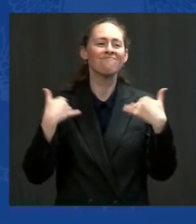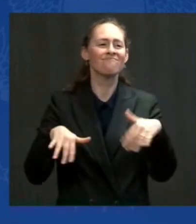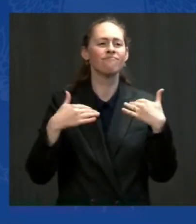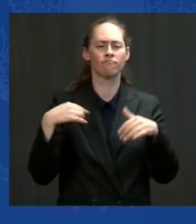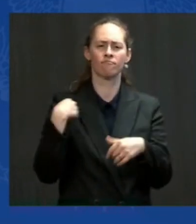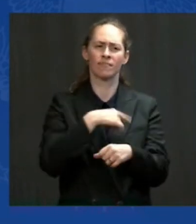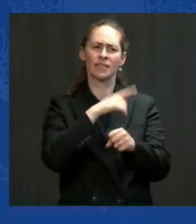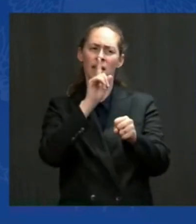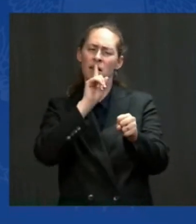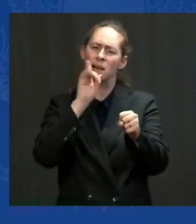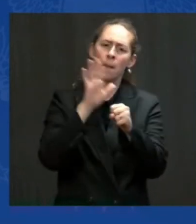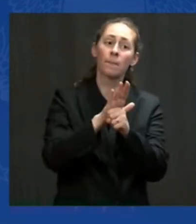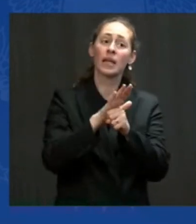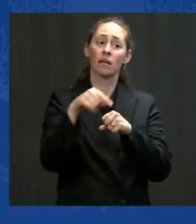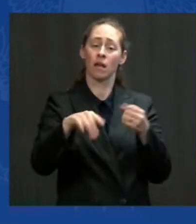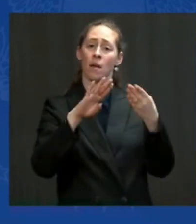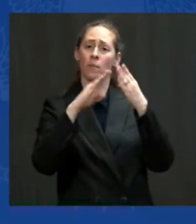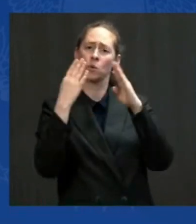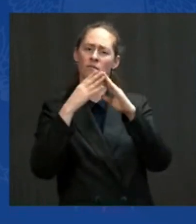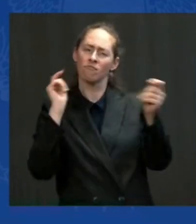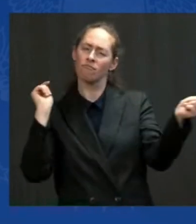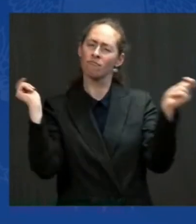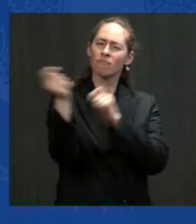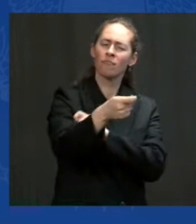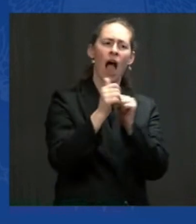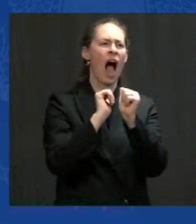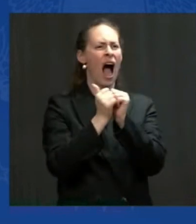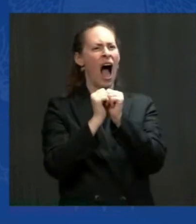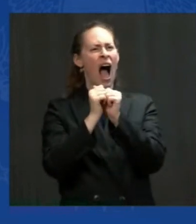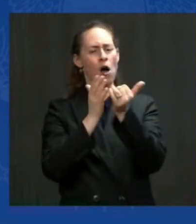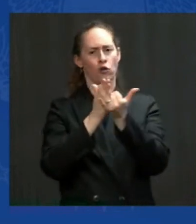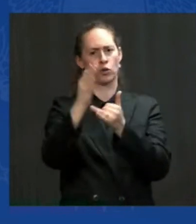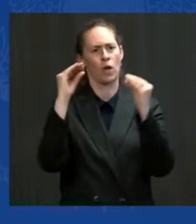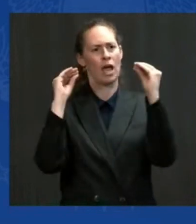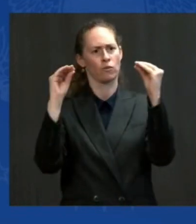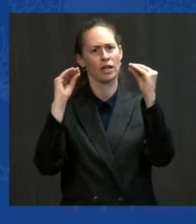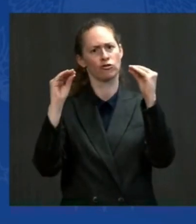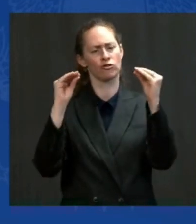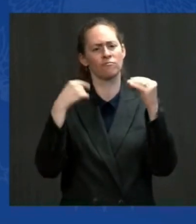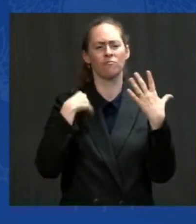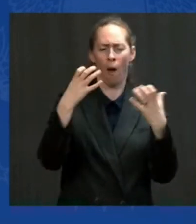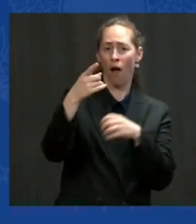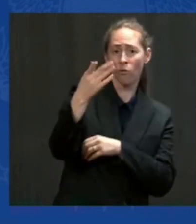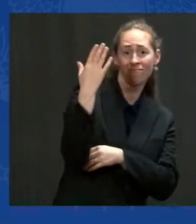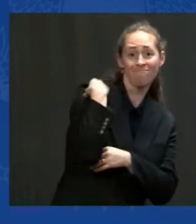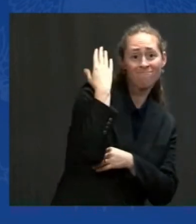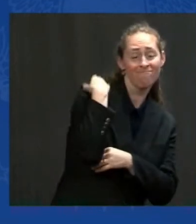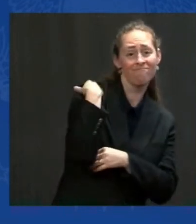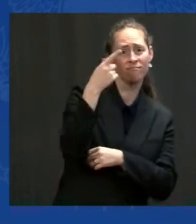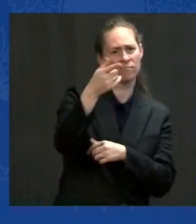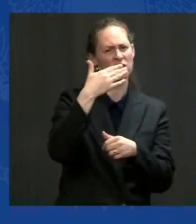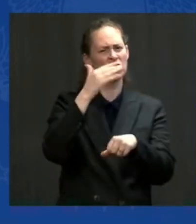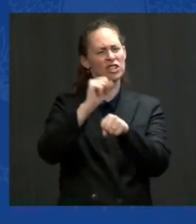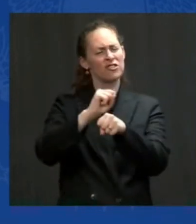through education. And everyone at MCC, go ahead and applaud yourself right now.